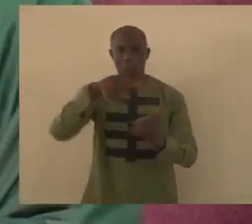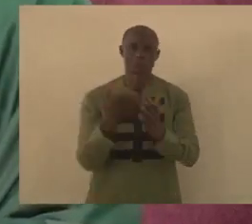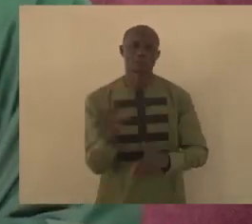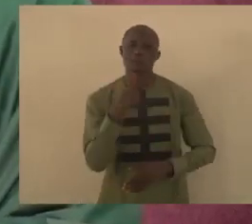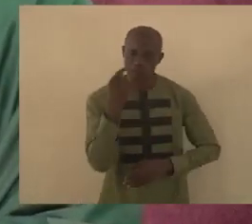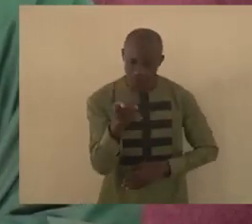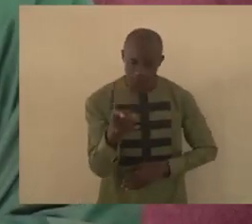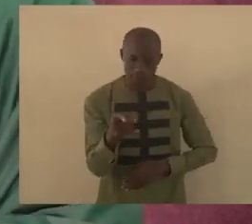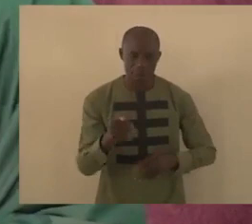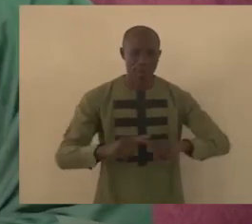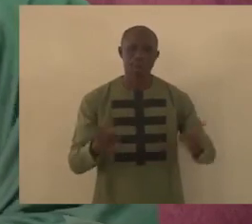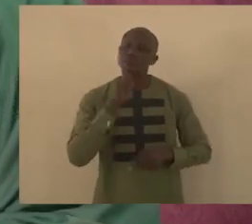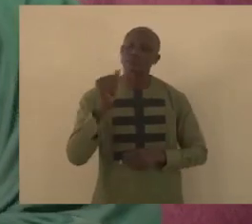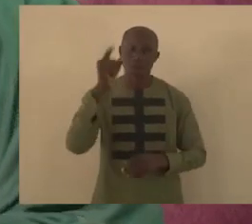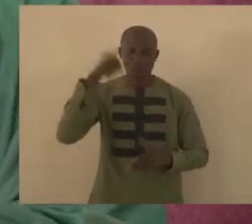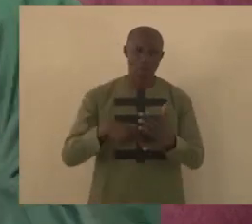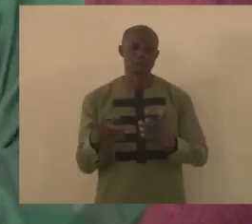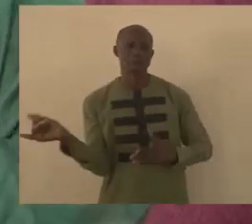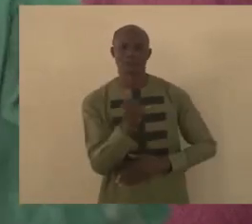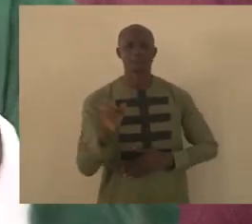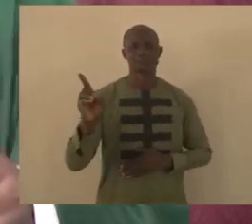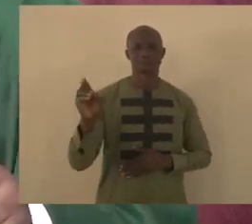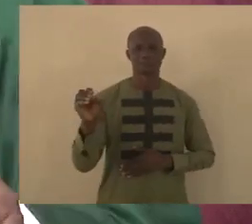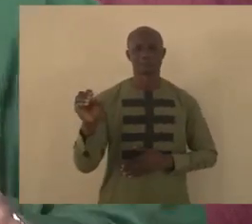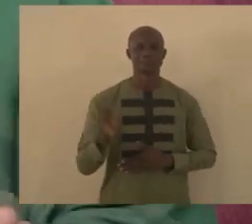you, but not what they do.